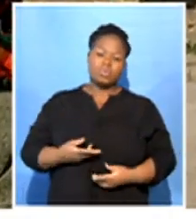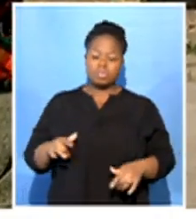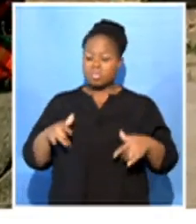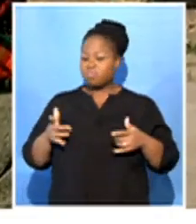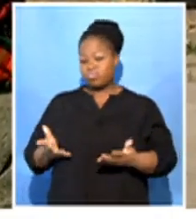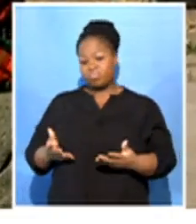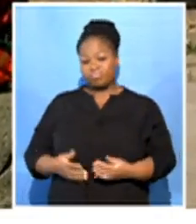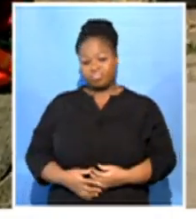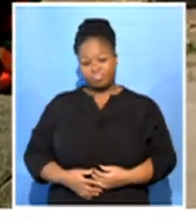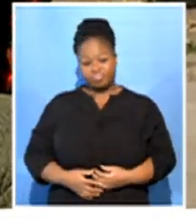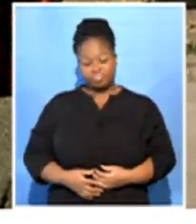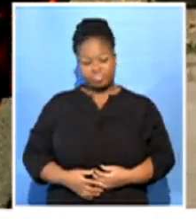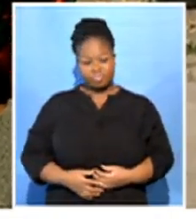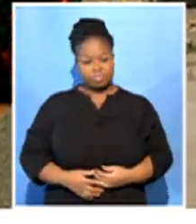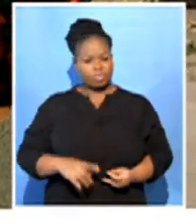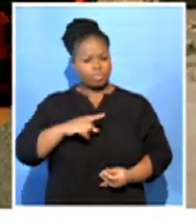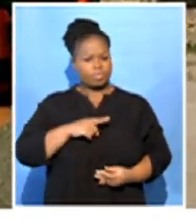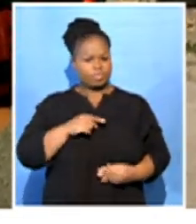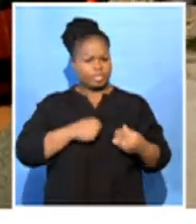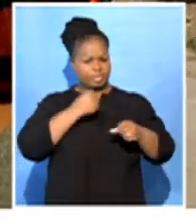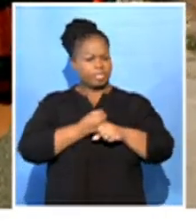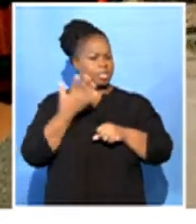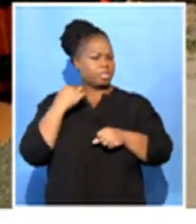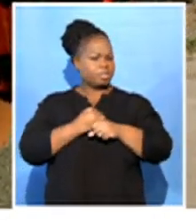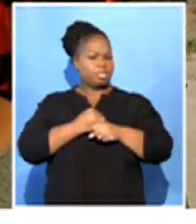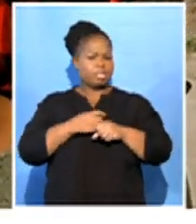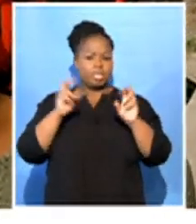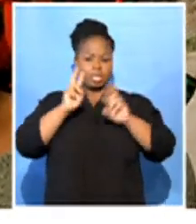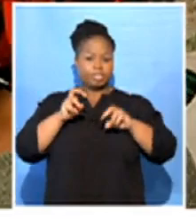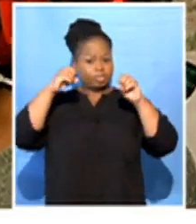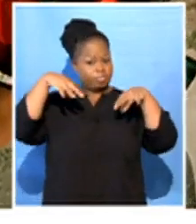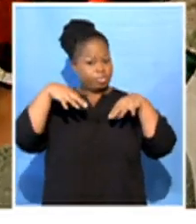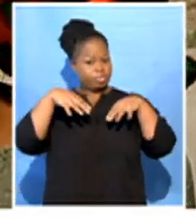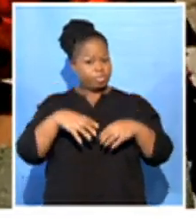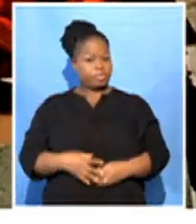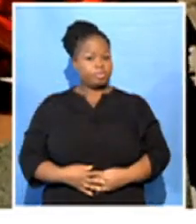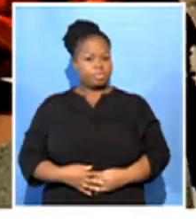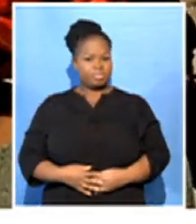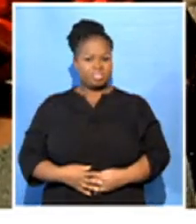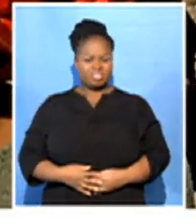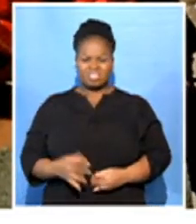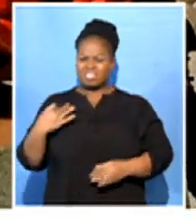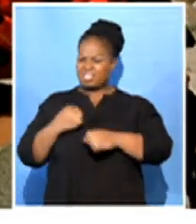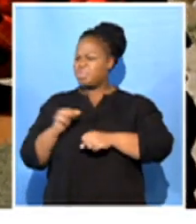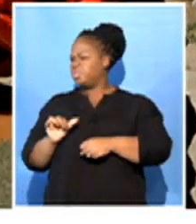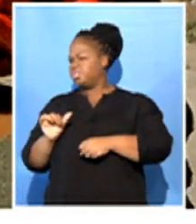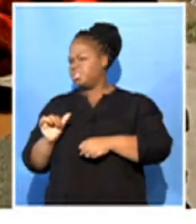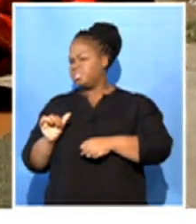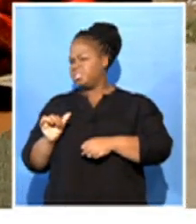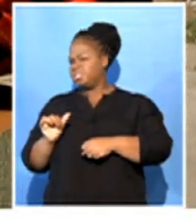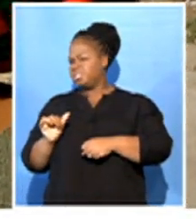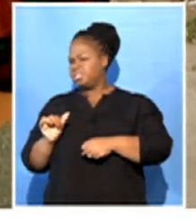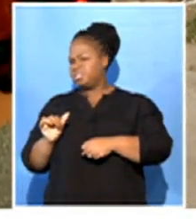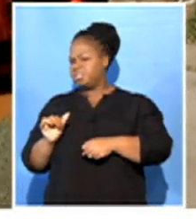ndawo sikuyo. Benisithi suke ngoku kulonyaka pheleyo kwafakela umbane apha. Umbane ufakele kophi unyaka le? Unengapha